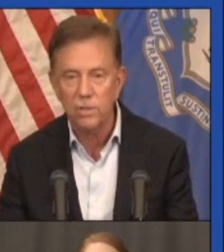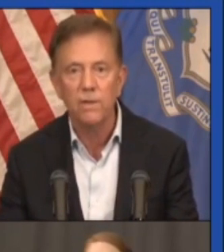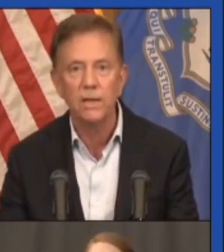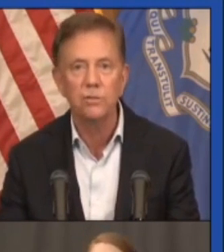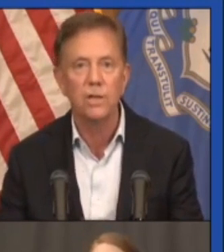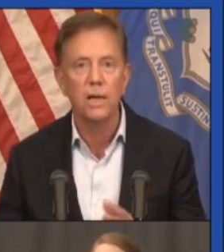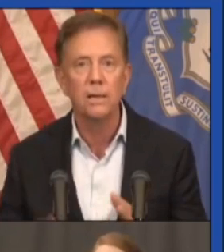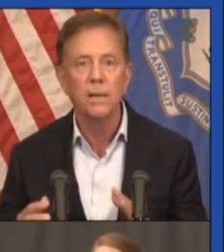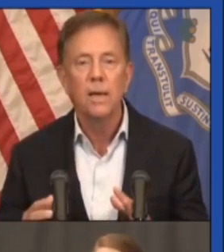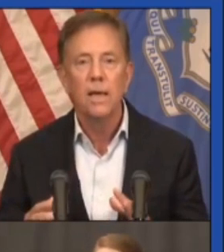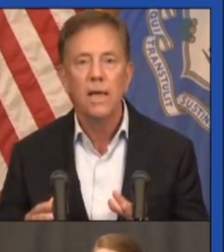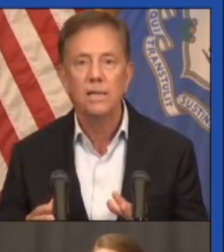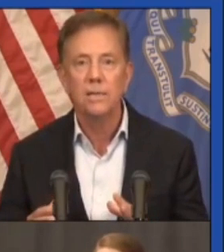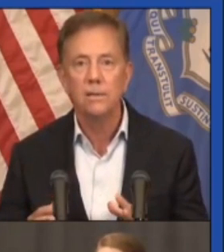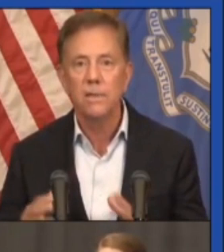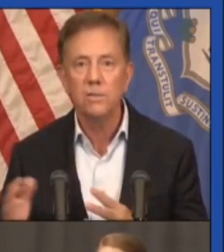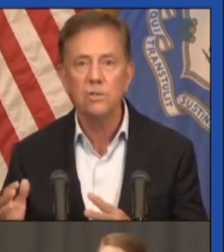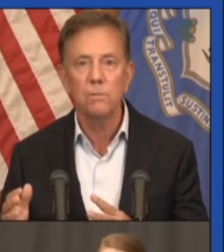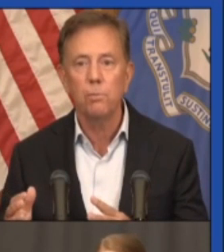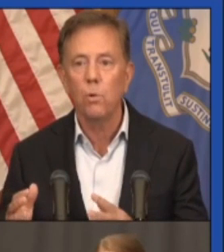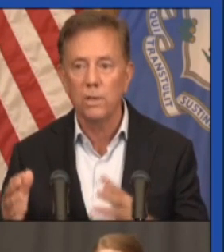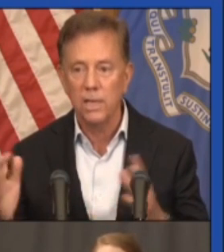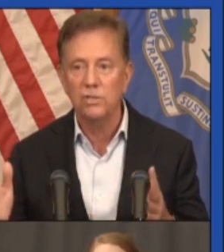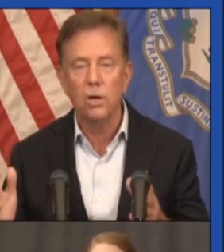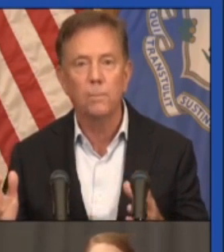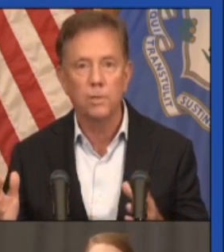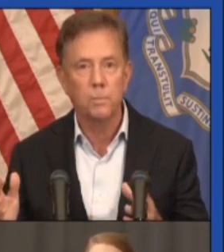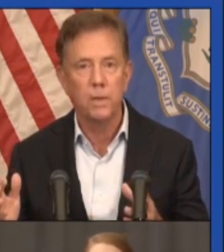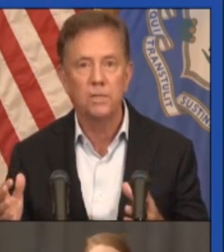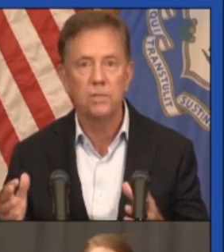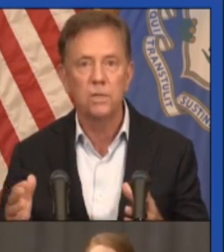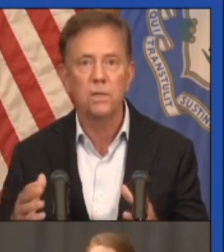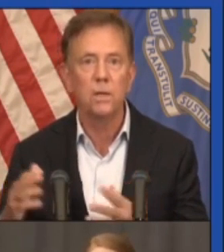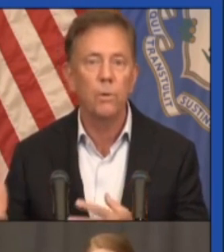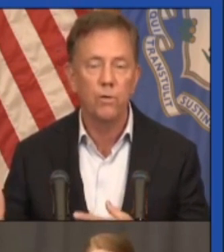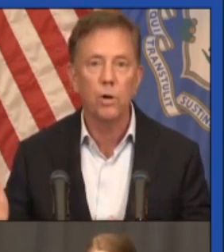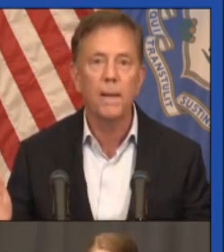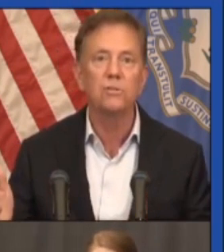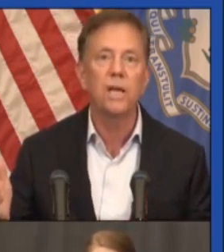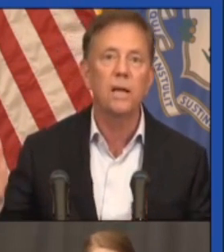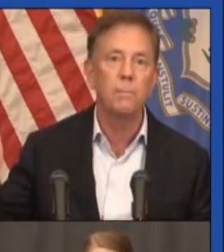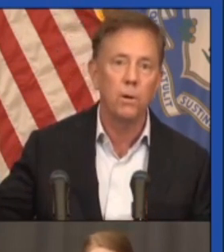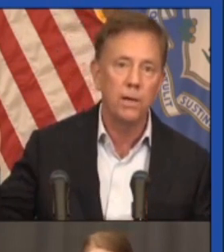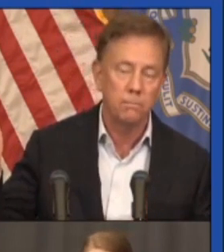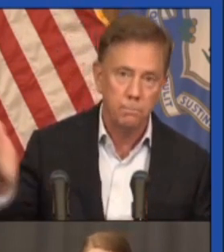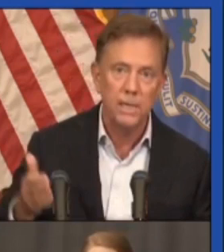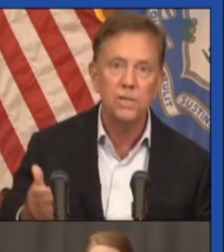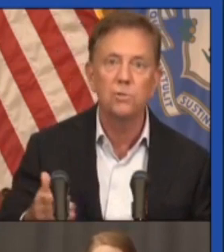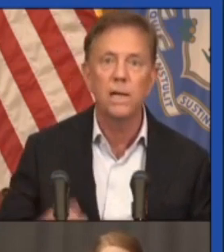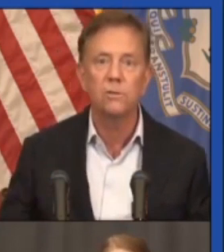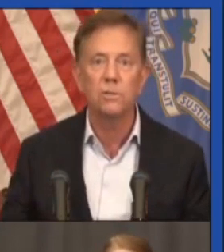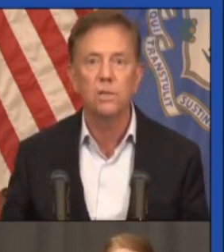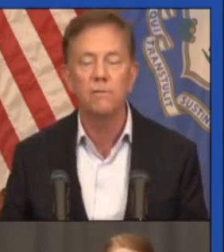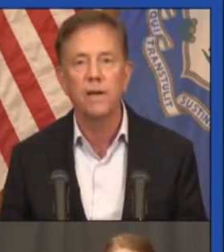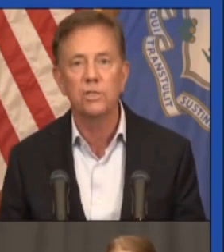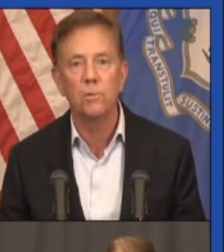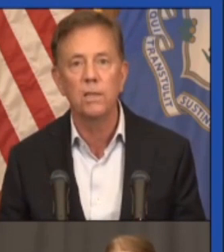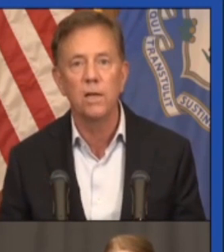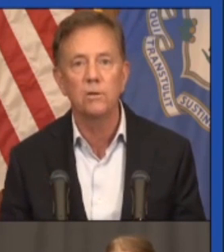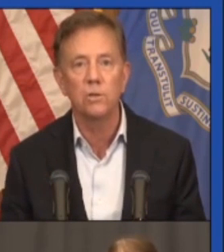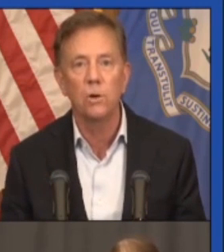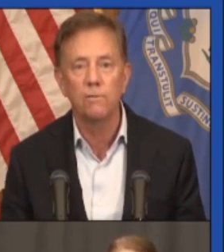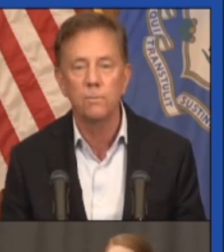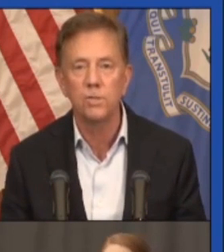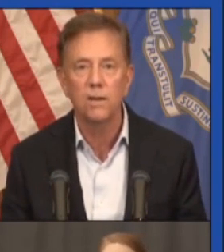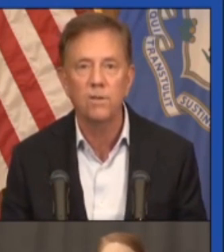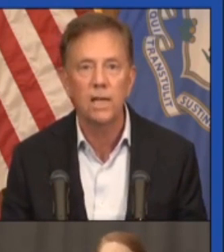14,234 as of yesterday. And this is important, these numbers, because, we've heard about Danbury. I'm pleased to announce that the infection